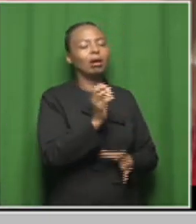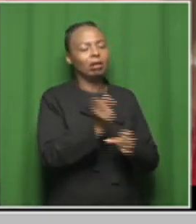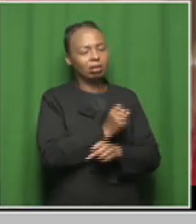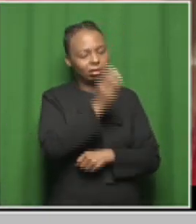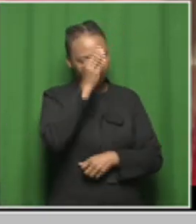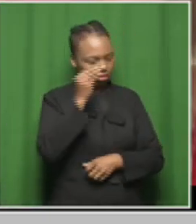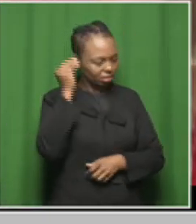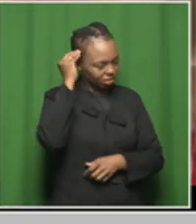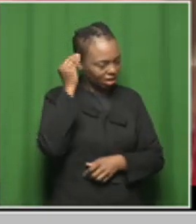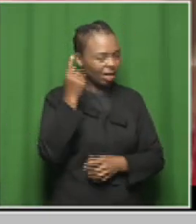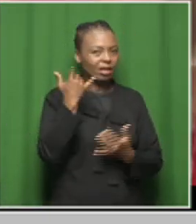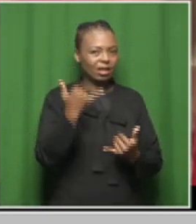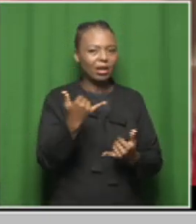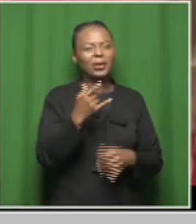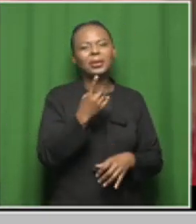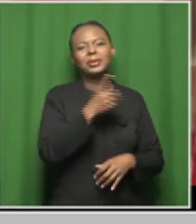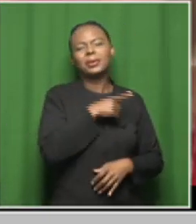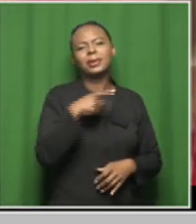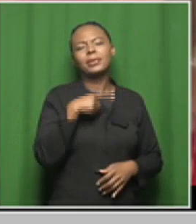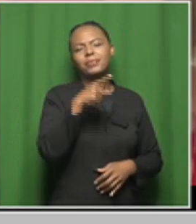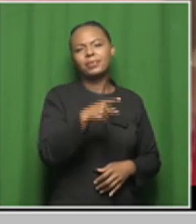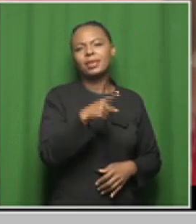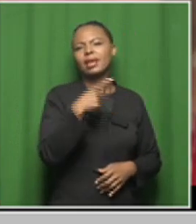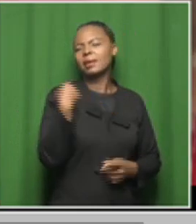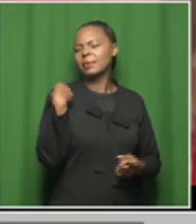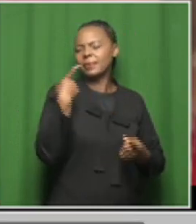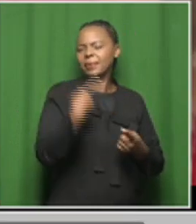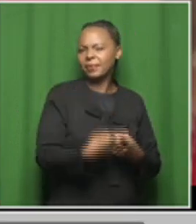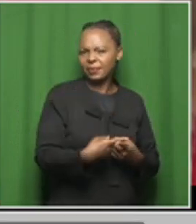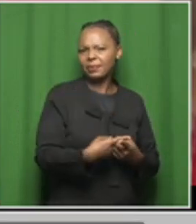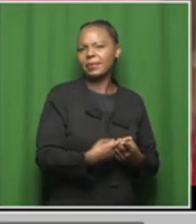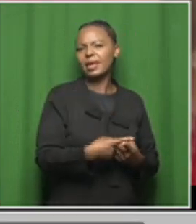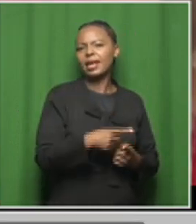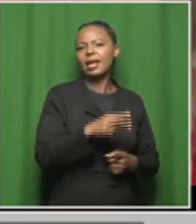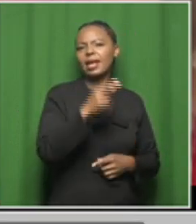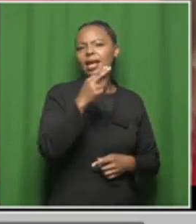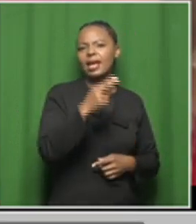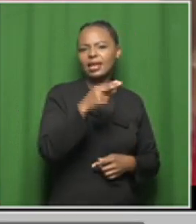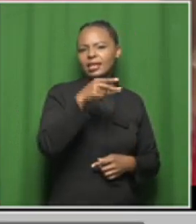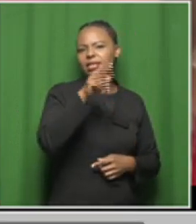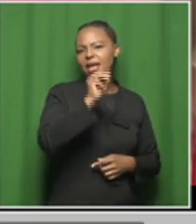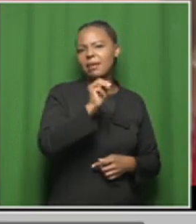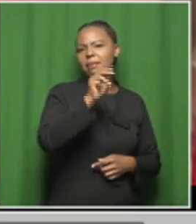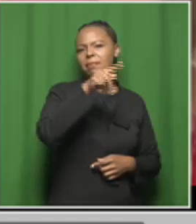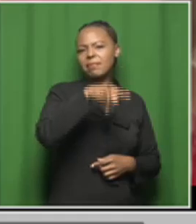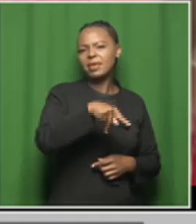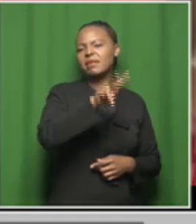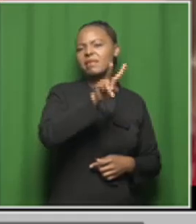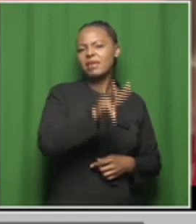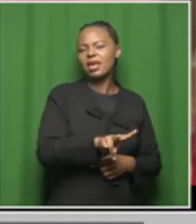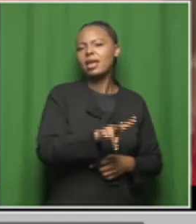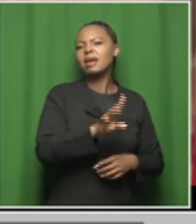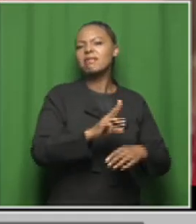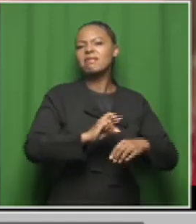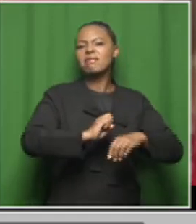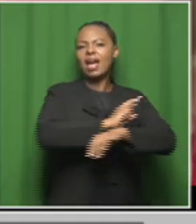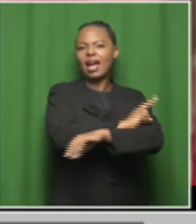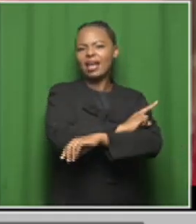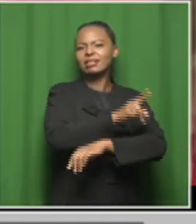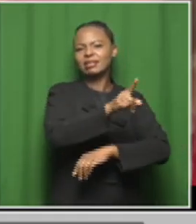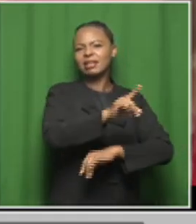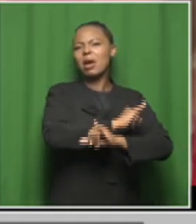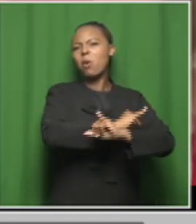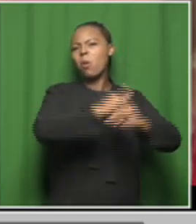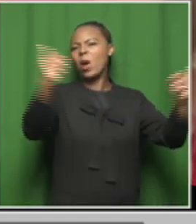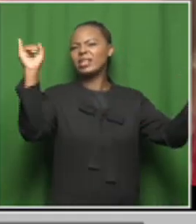about cases of HMPV being reported and climbing in China. So then we immediately start